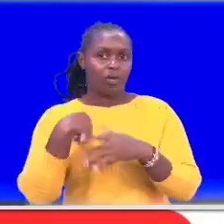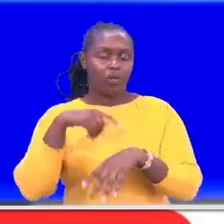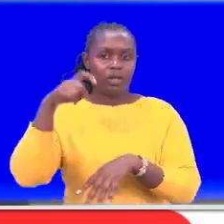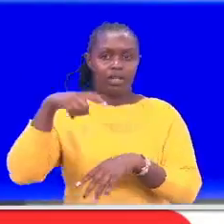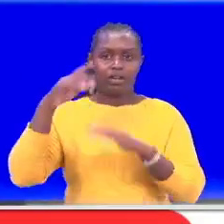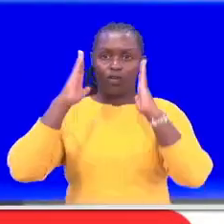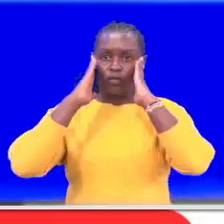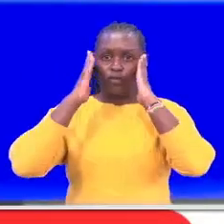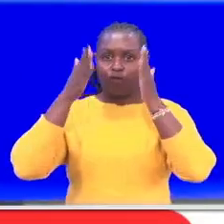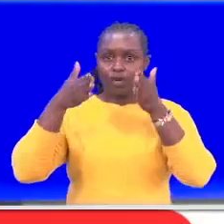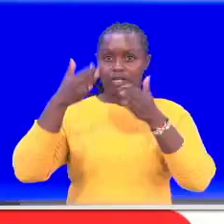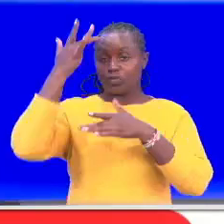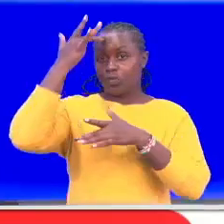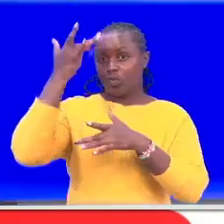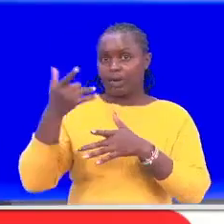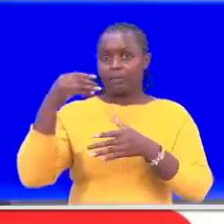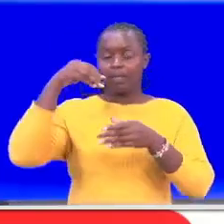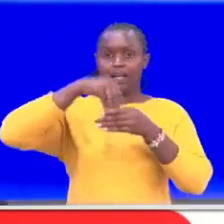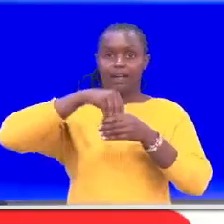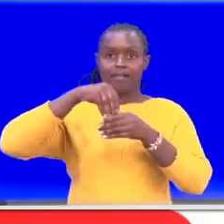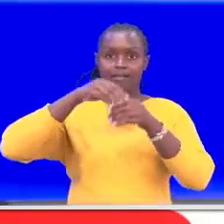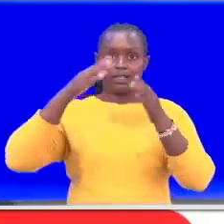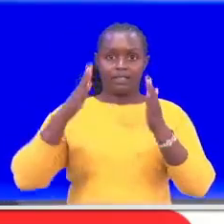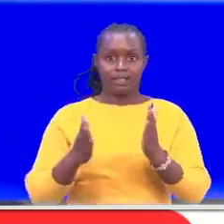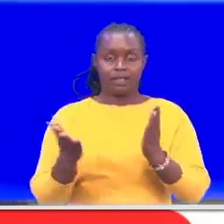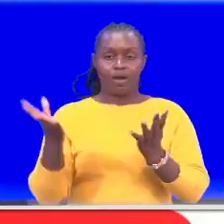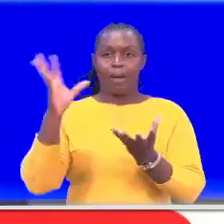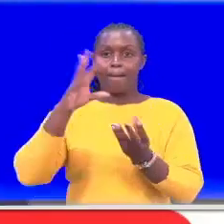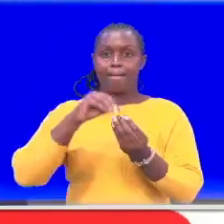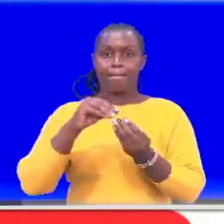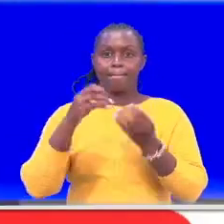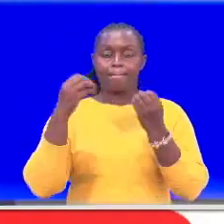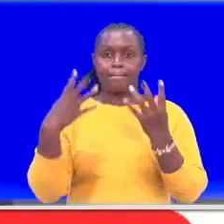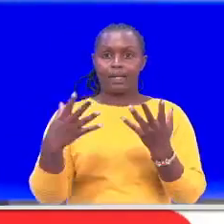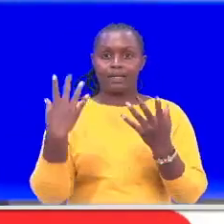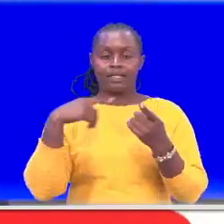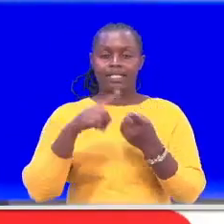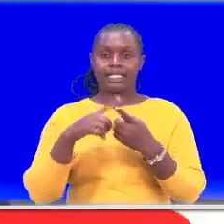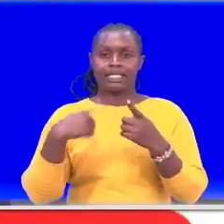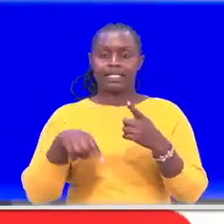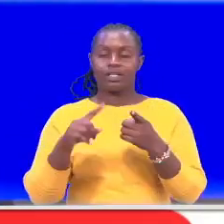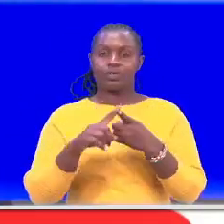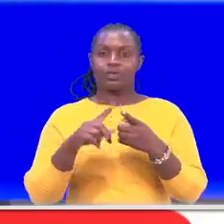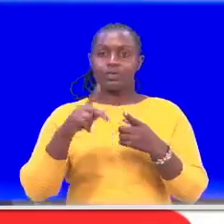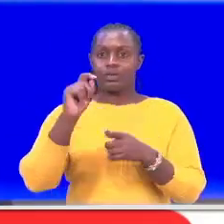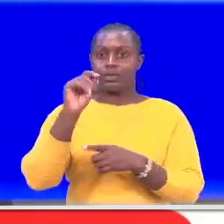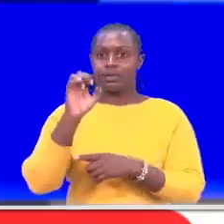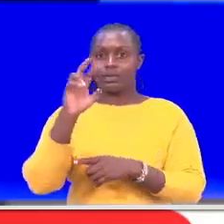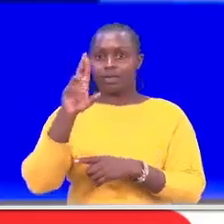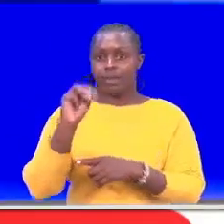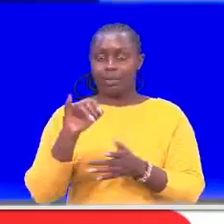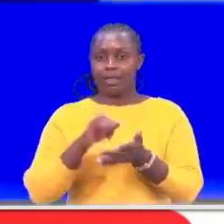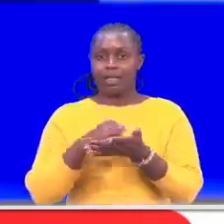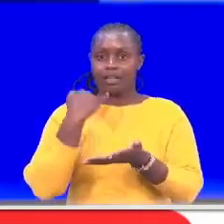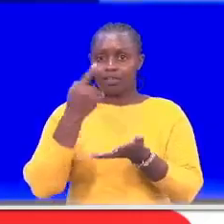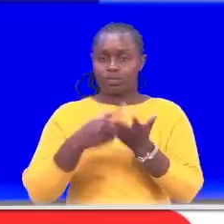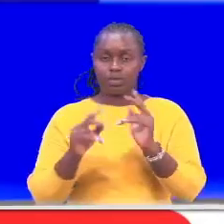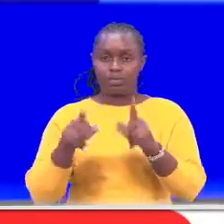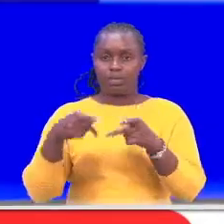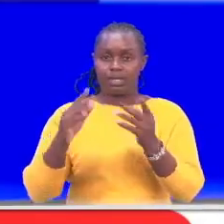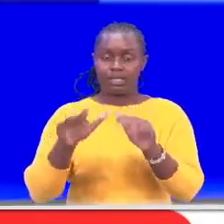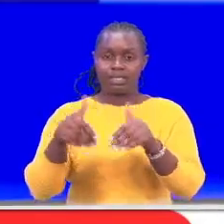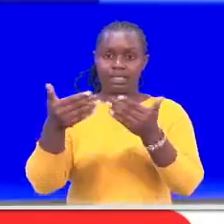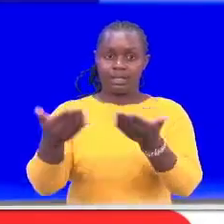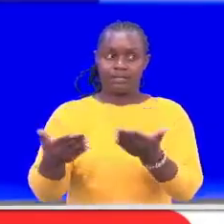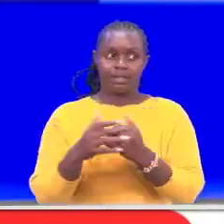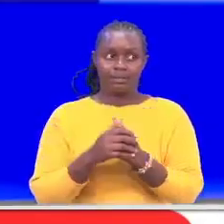because investors, most of them look for returns. And this is what this product is bringing. But thanks to